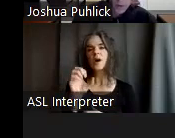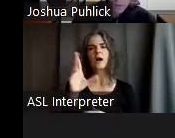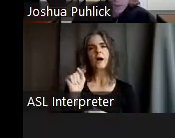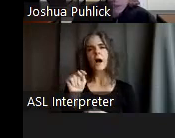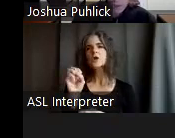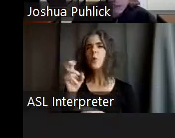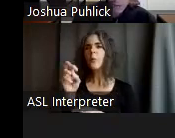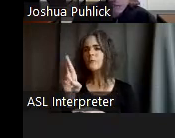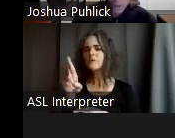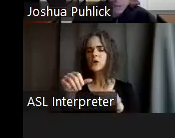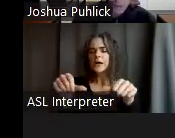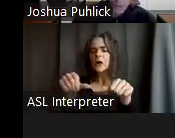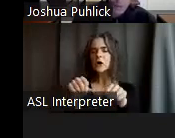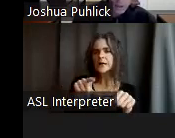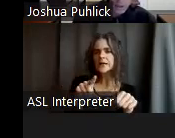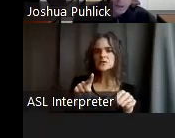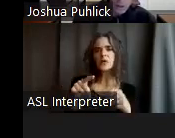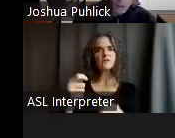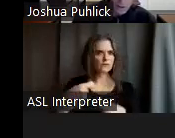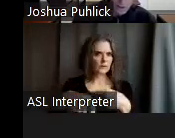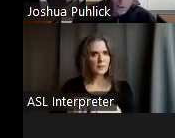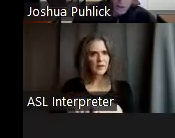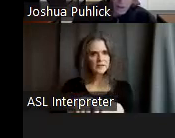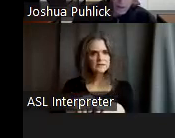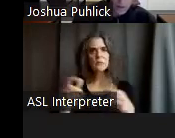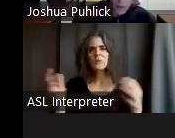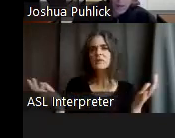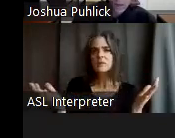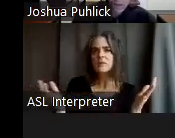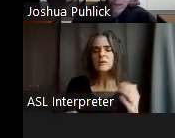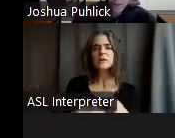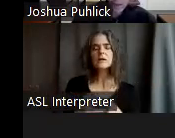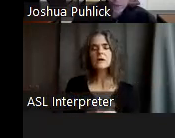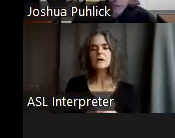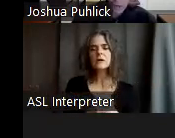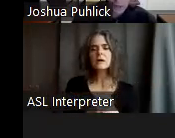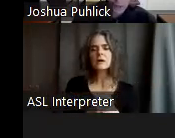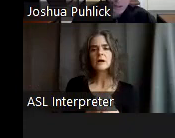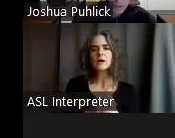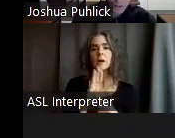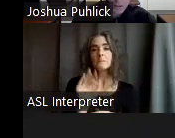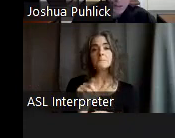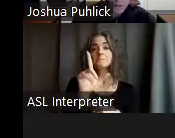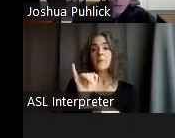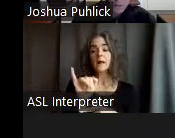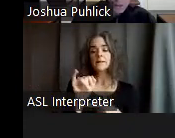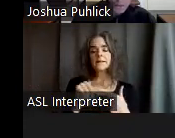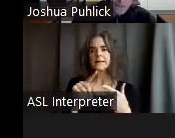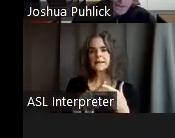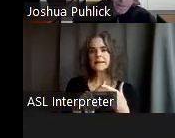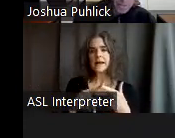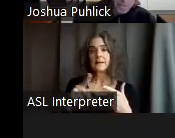pine were often replaced by loblolly and slash pine plantations.